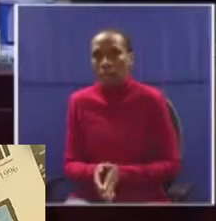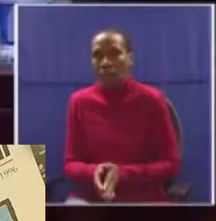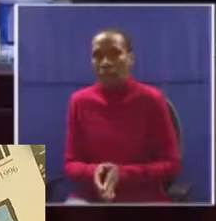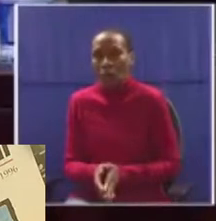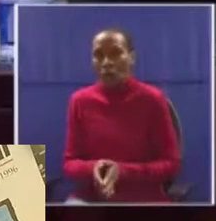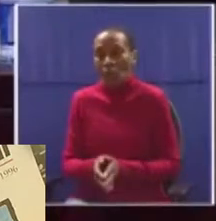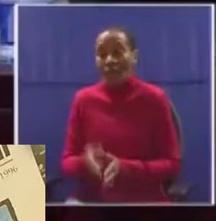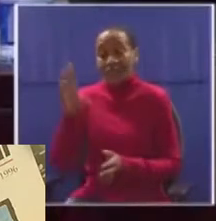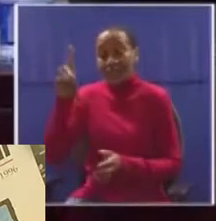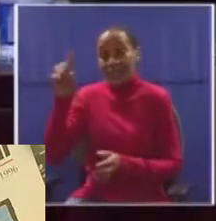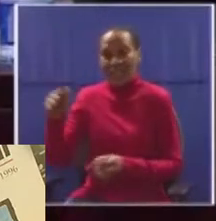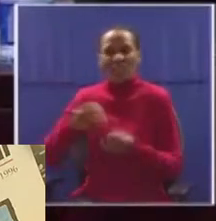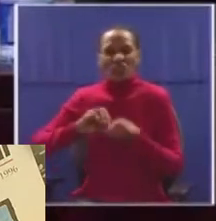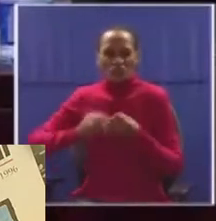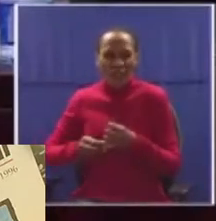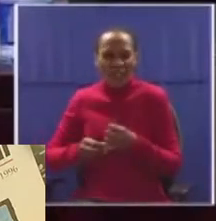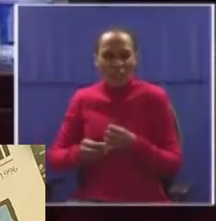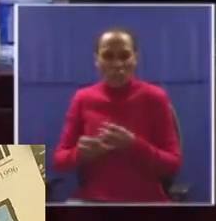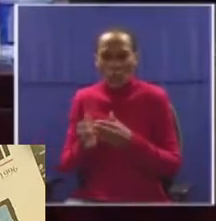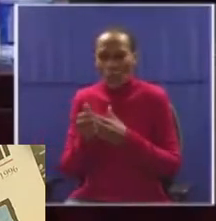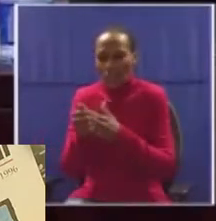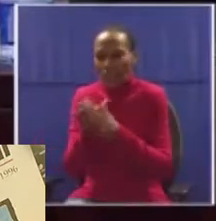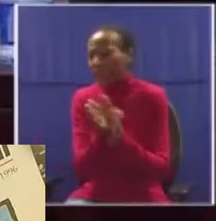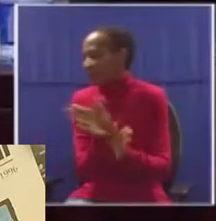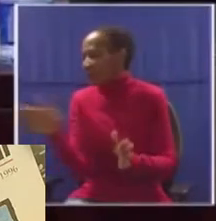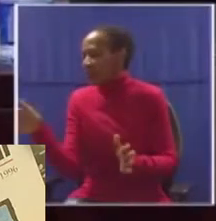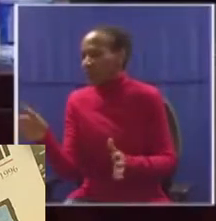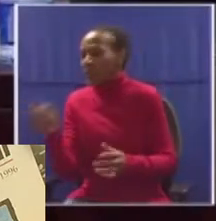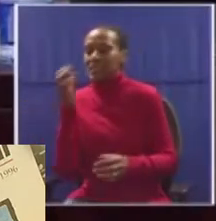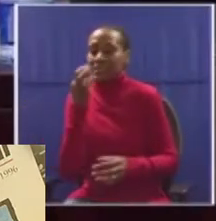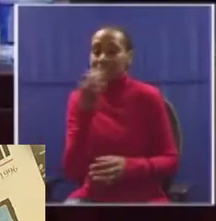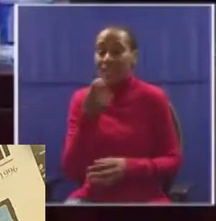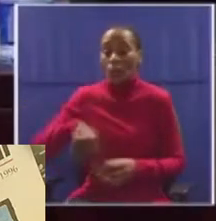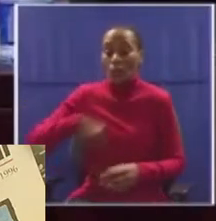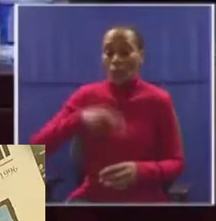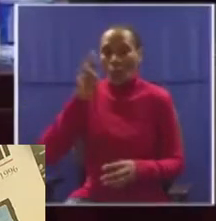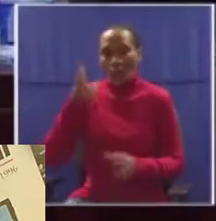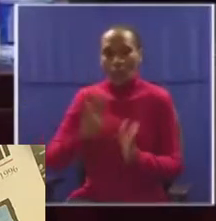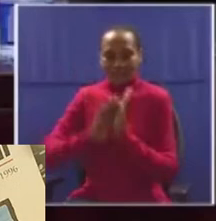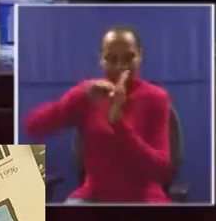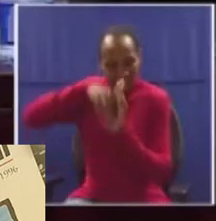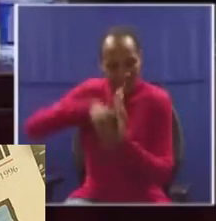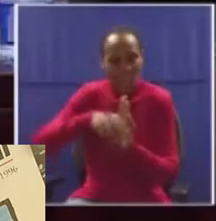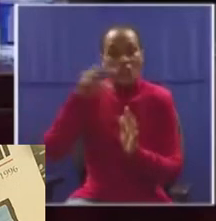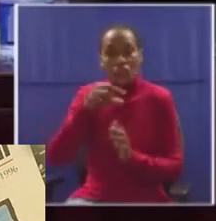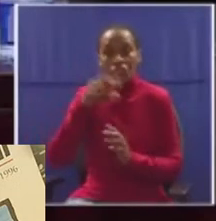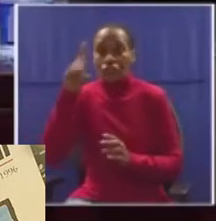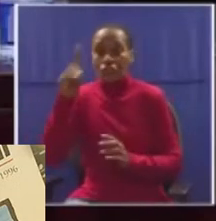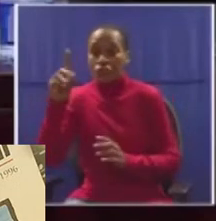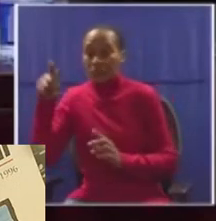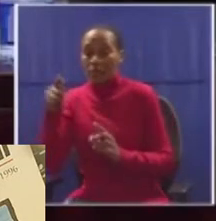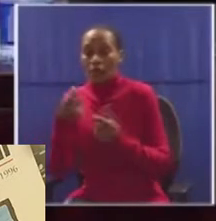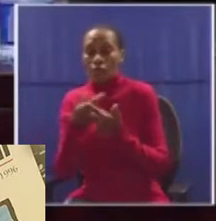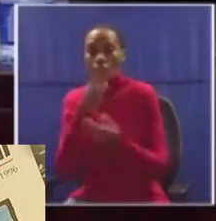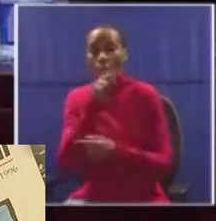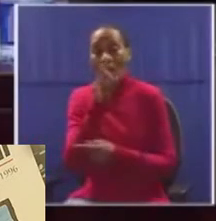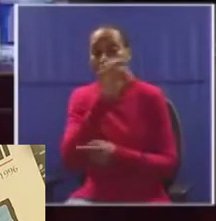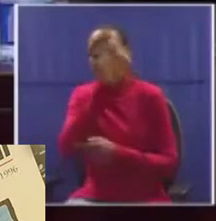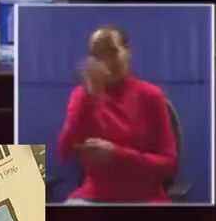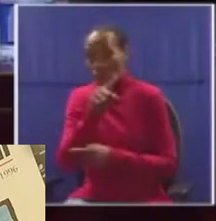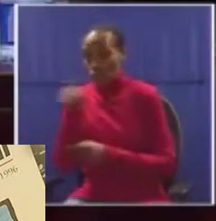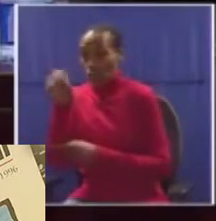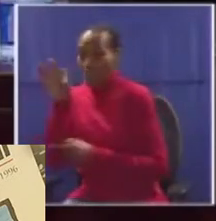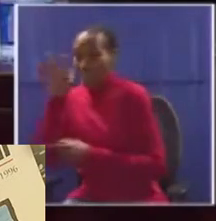mislead to the house into believing that we are about to suffer a serious decline in GDP between one percent and three percent